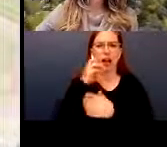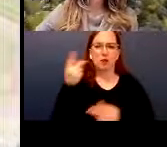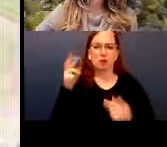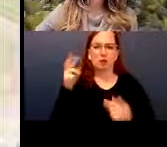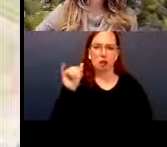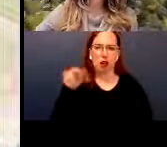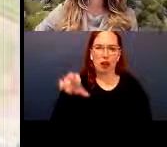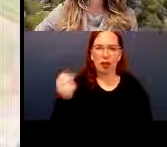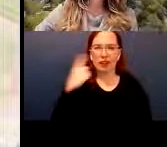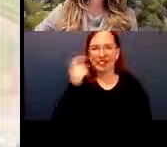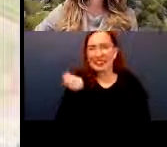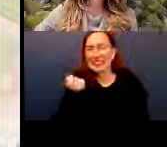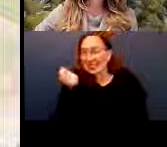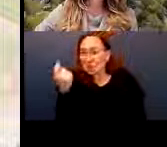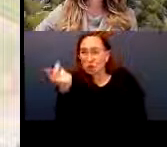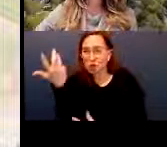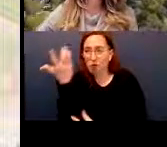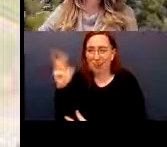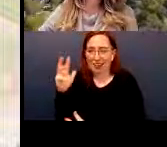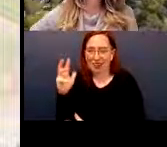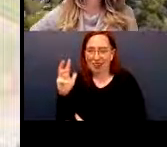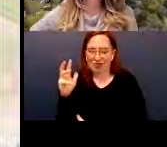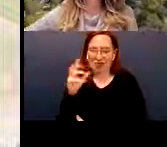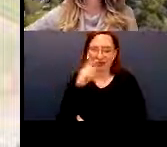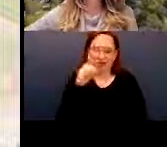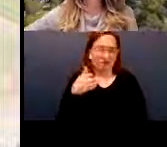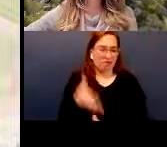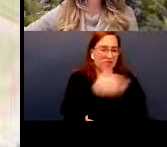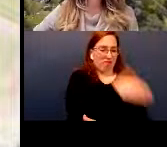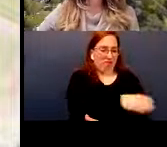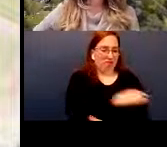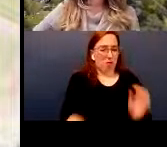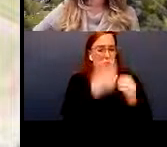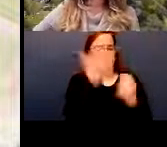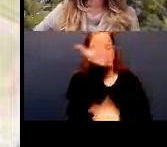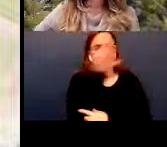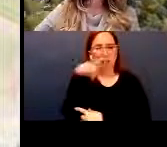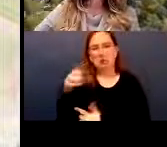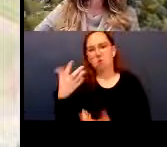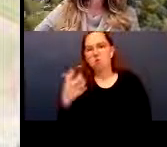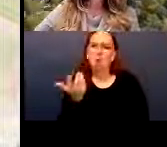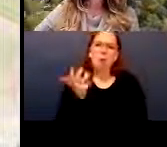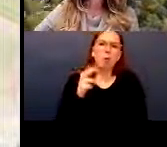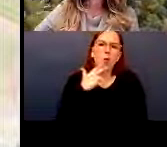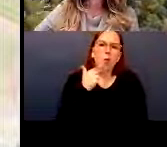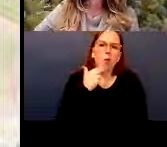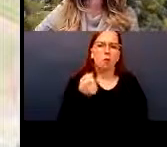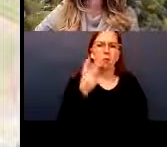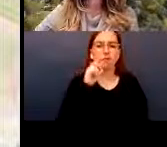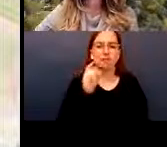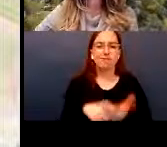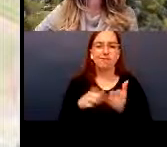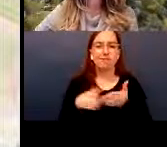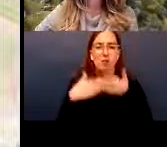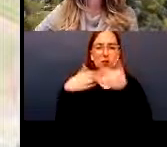a little bit of woodlands, not as much woodlands as some of the other concepts. The boathouse, you can see this